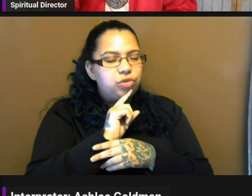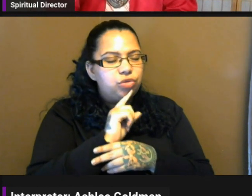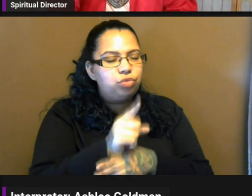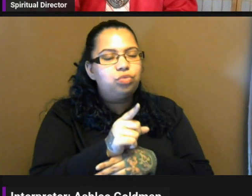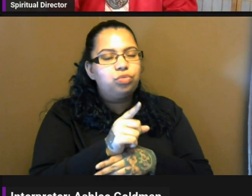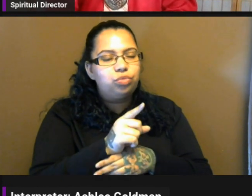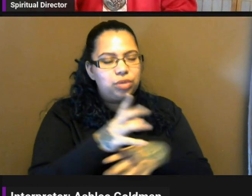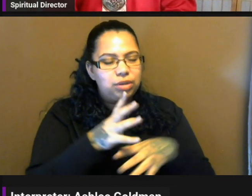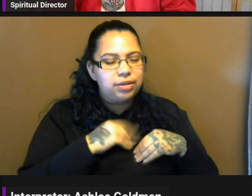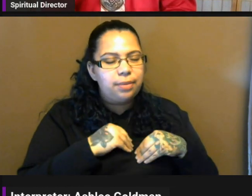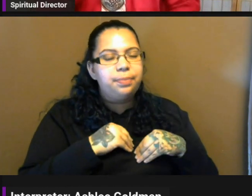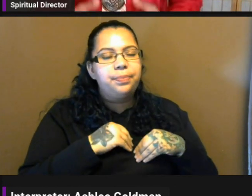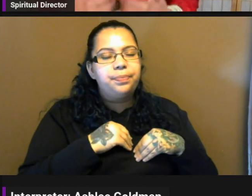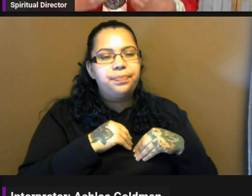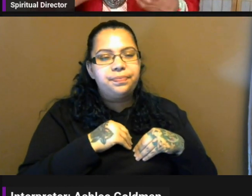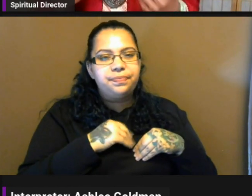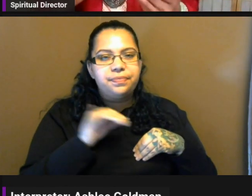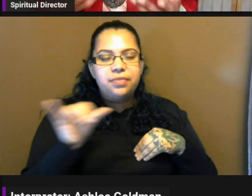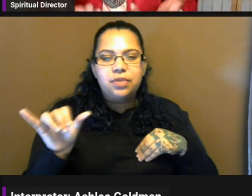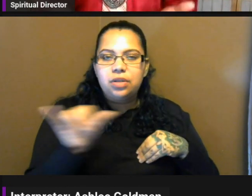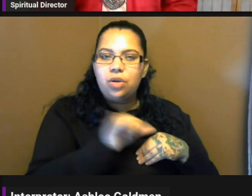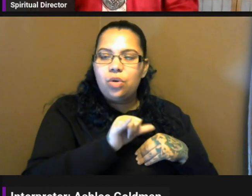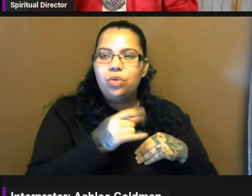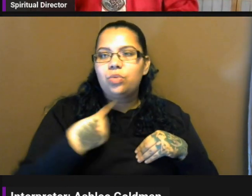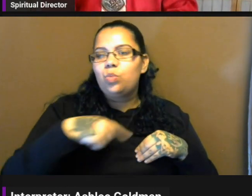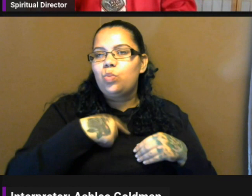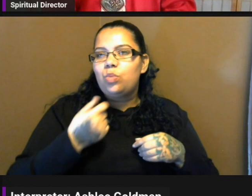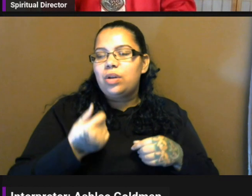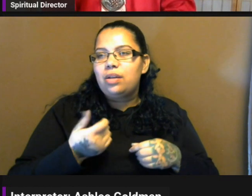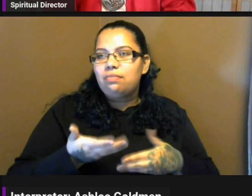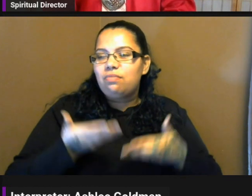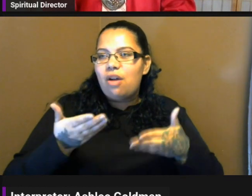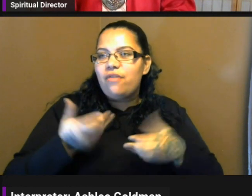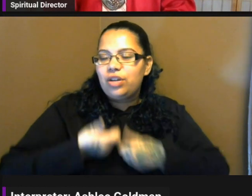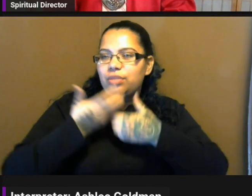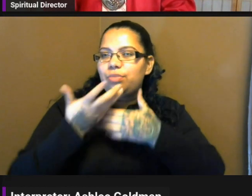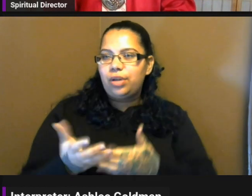it, it is also what we offer and express.